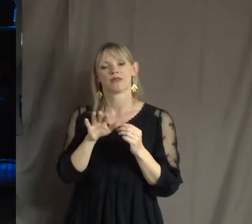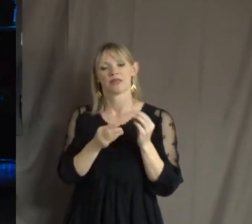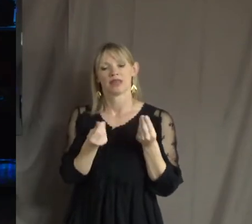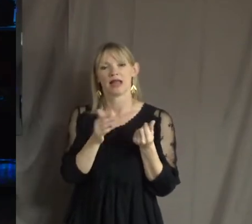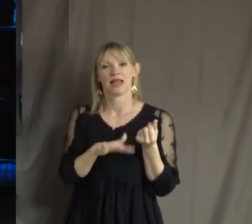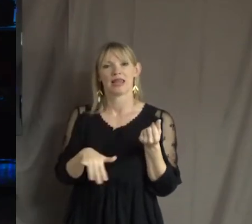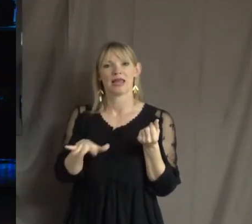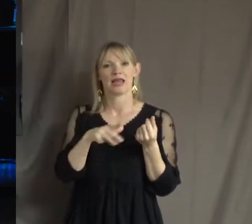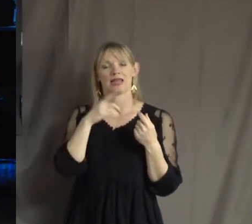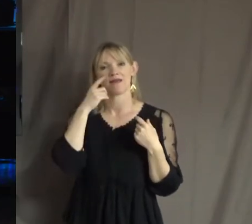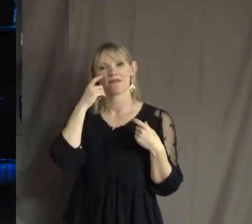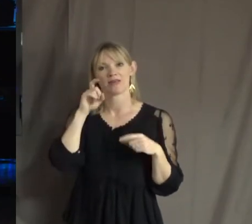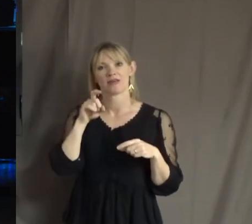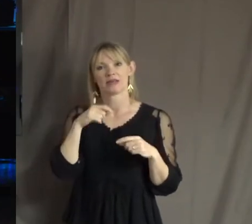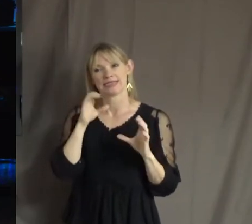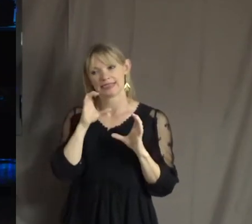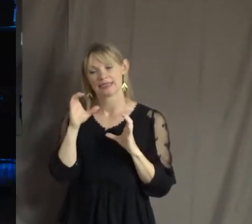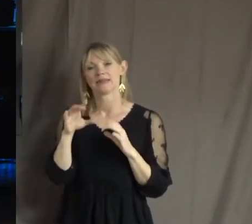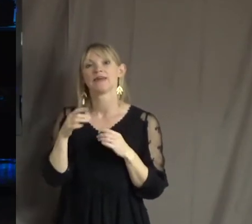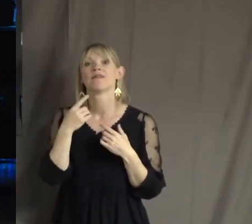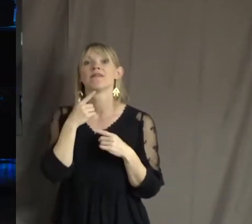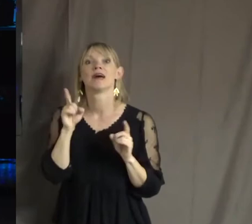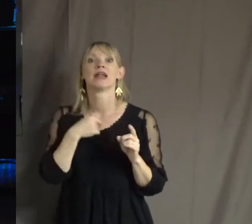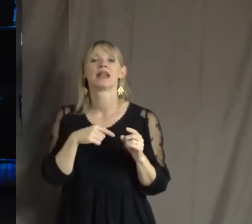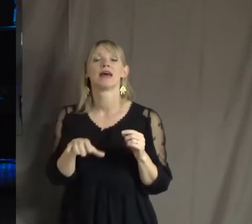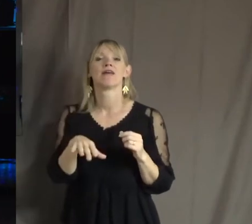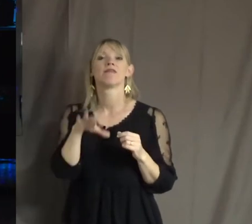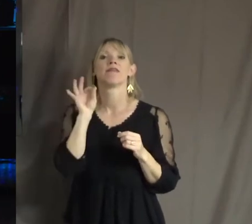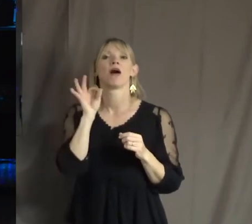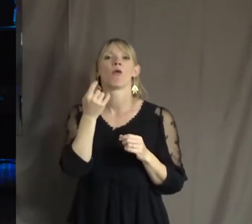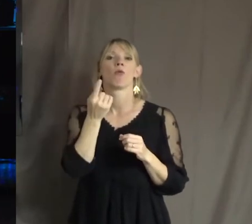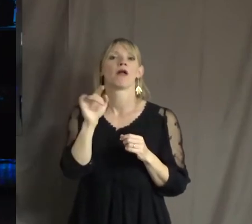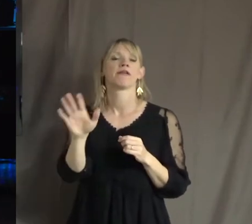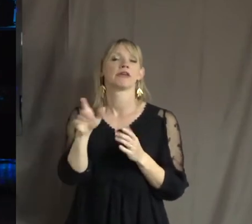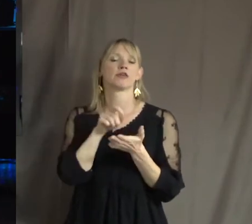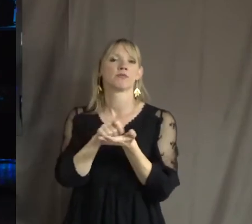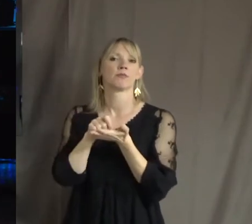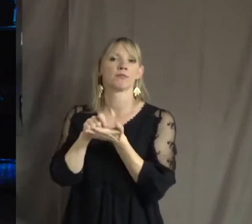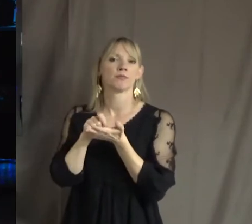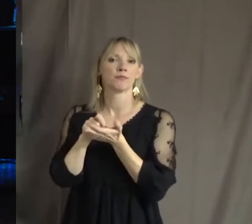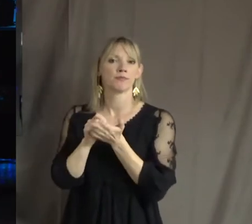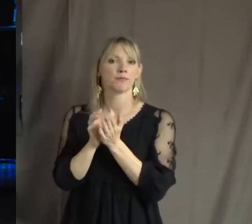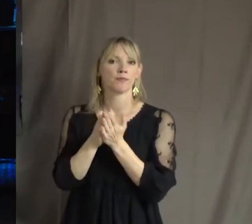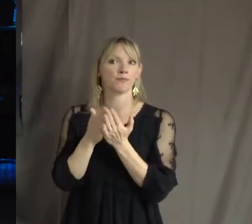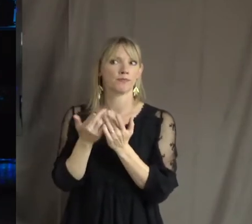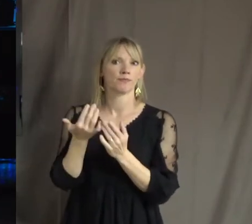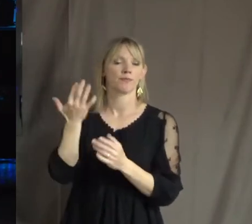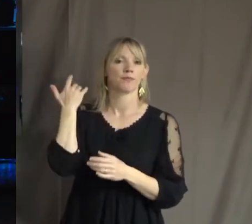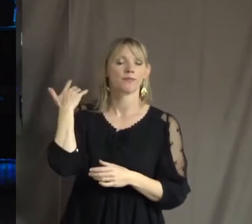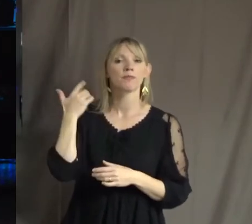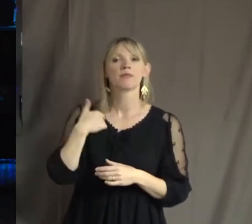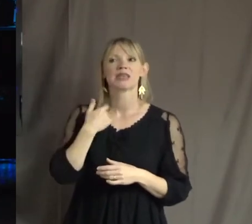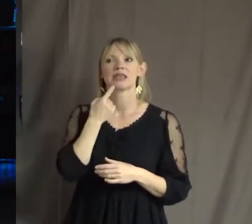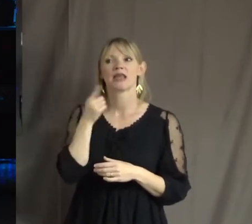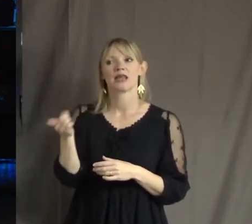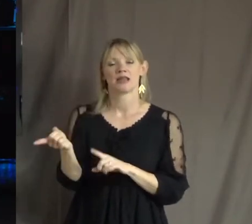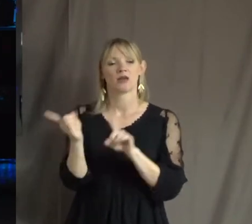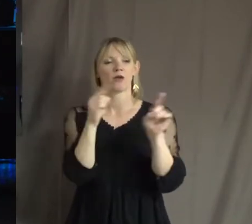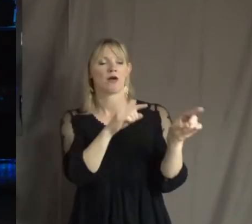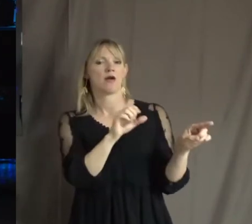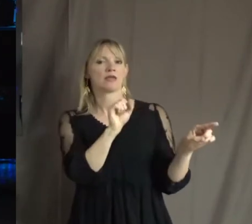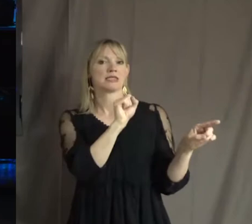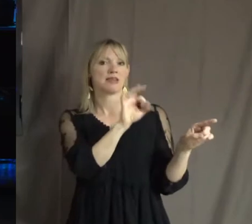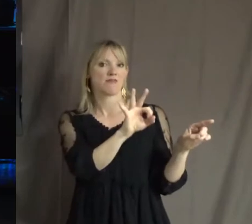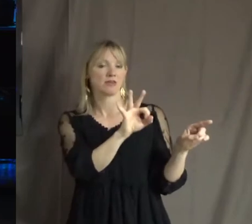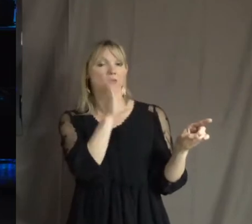I looked everywhere. Finally found this in one of his late journals. And they said that he had gone to San Francisco to